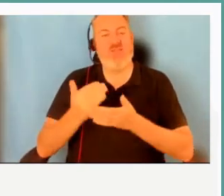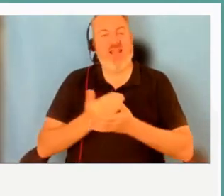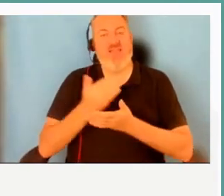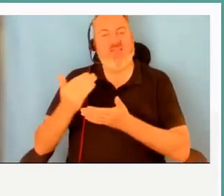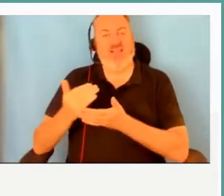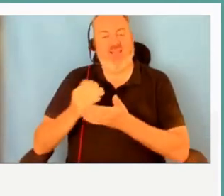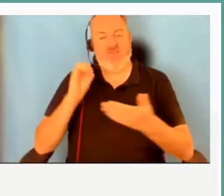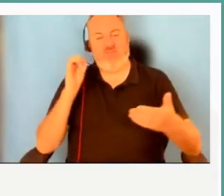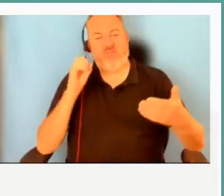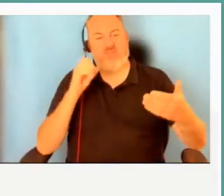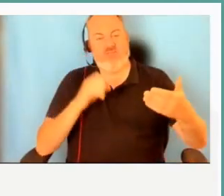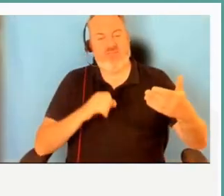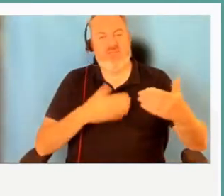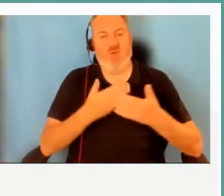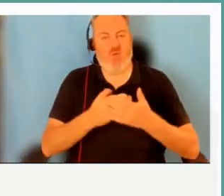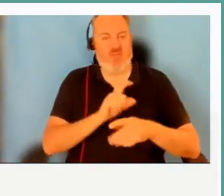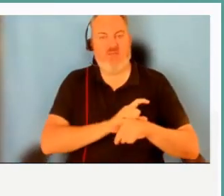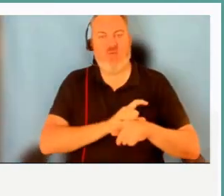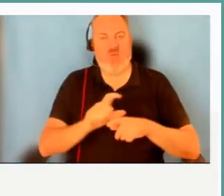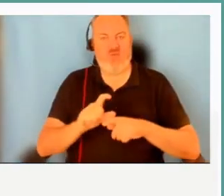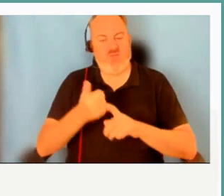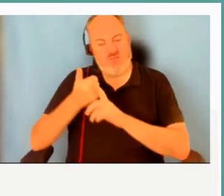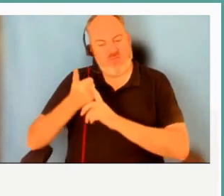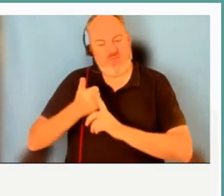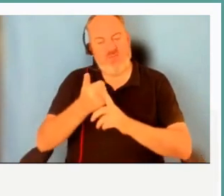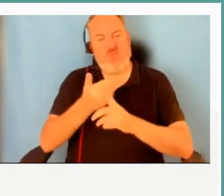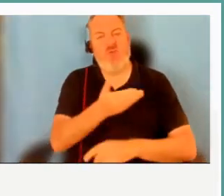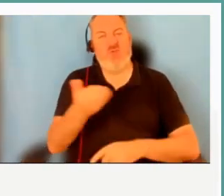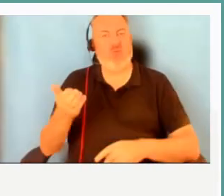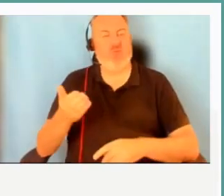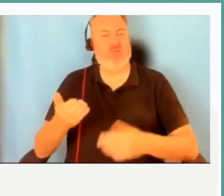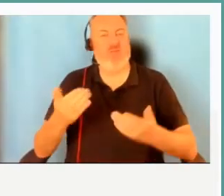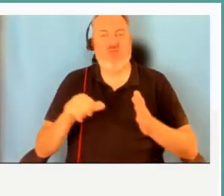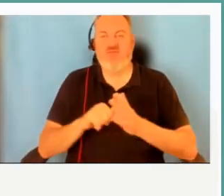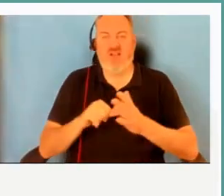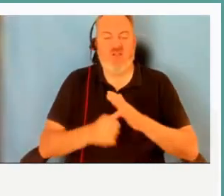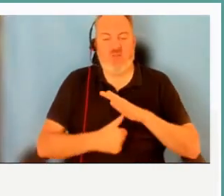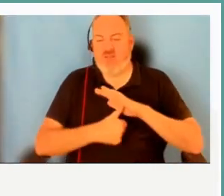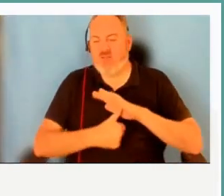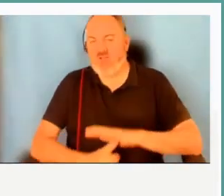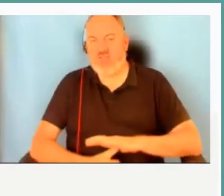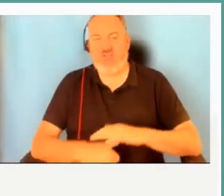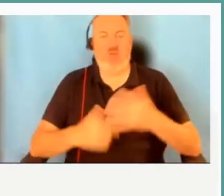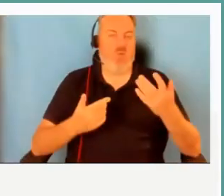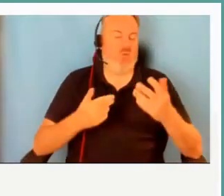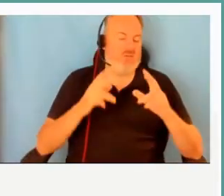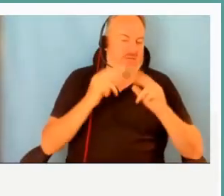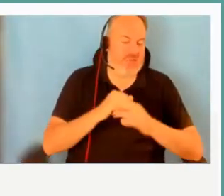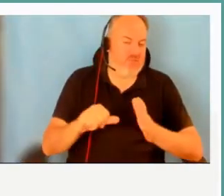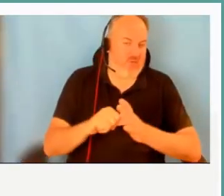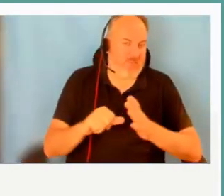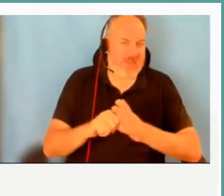of the course that you can use to help manage whatever you're going through. So for example, if you're doing the sleep program, it might have a